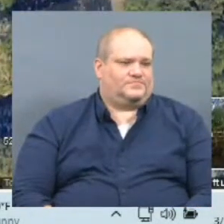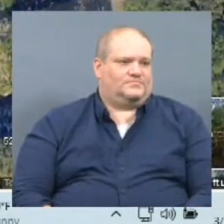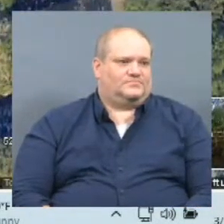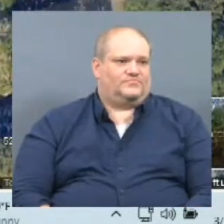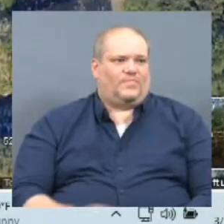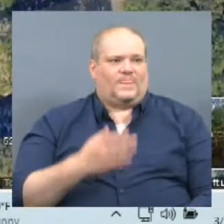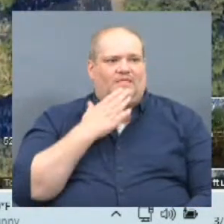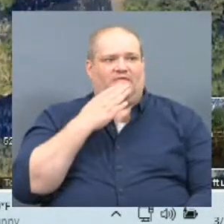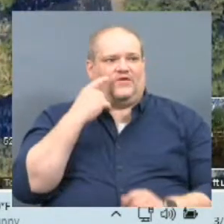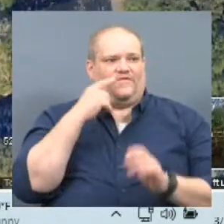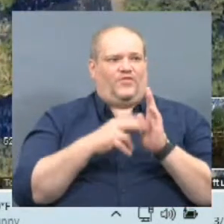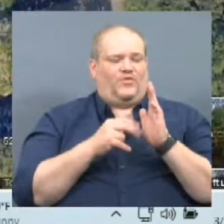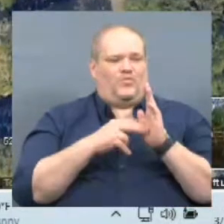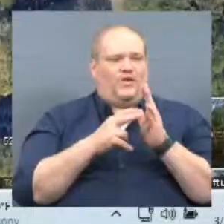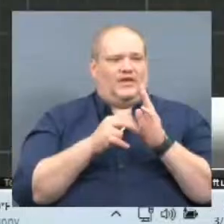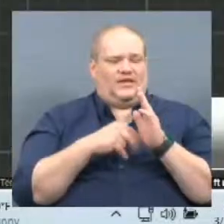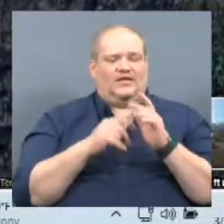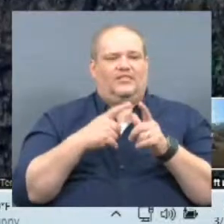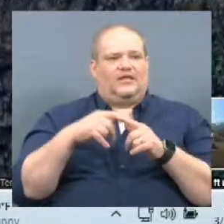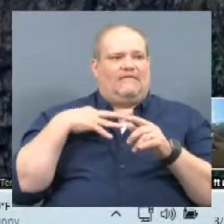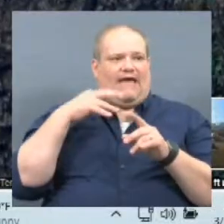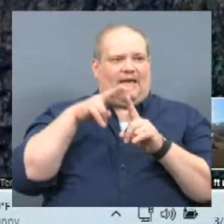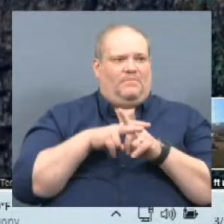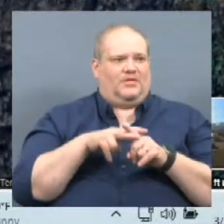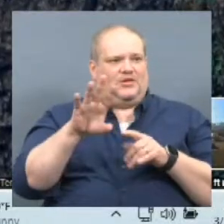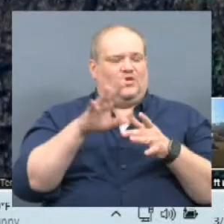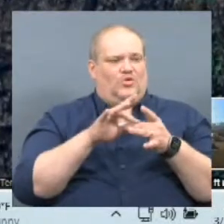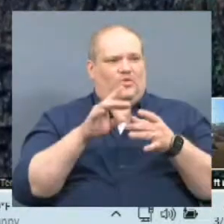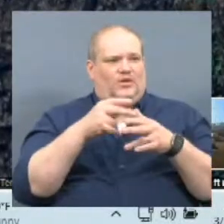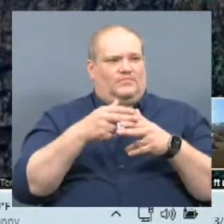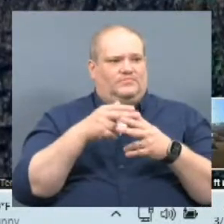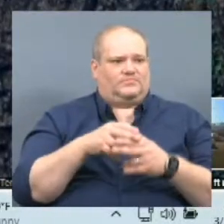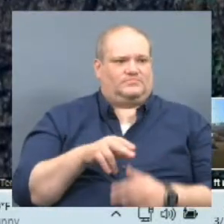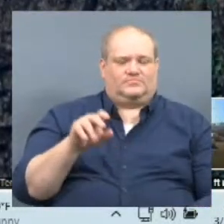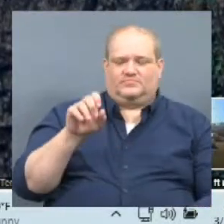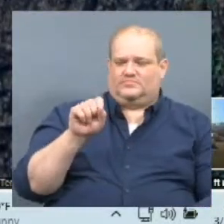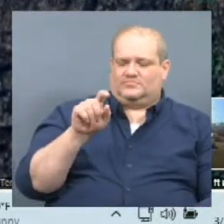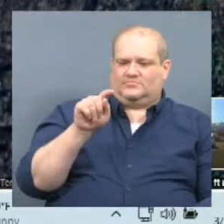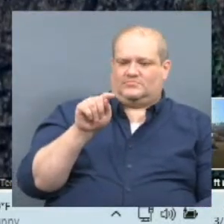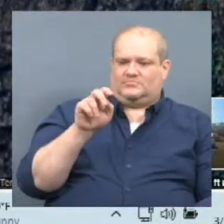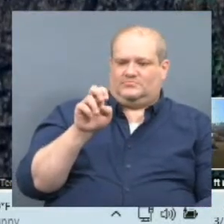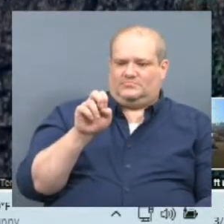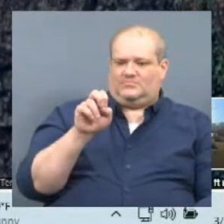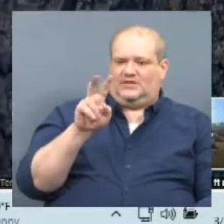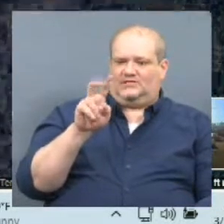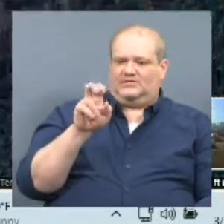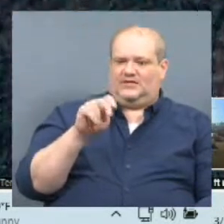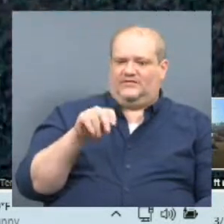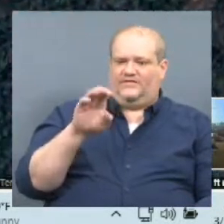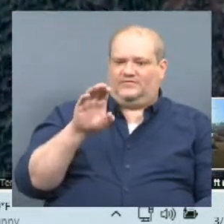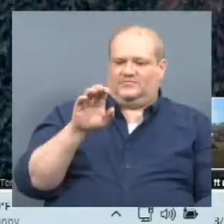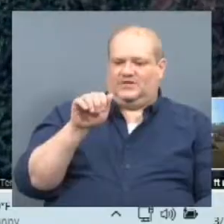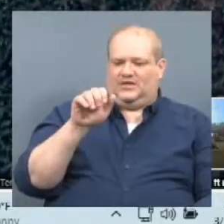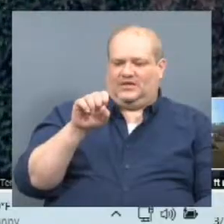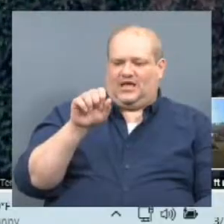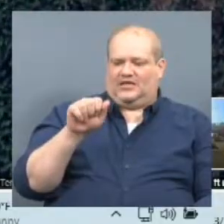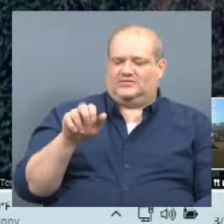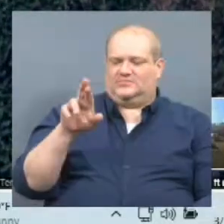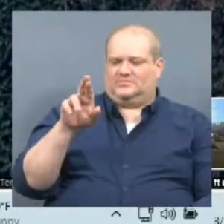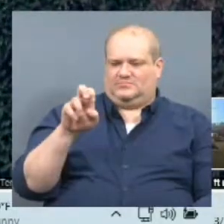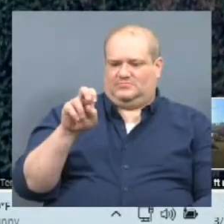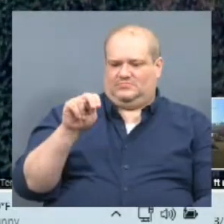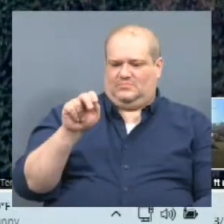Thank you for the reading. And applicant, please state your name for the record. Stephen Casa, Renaissance Construction. All right. And